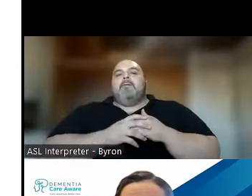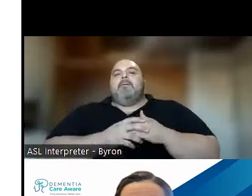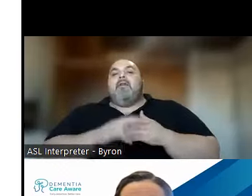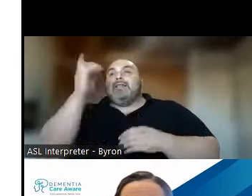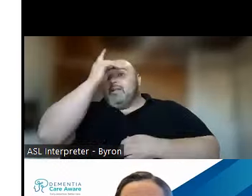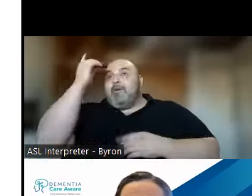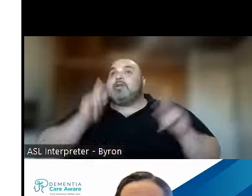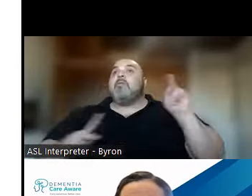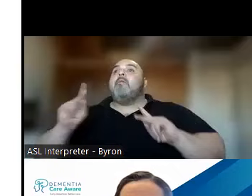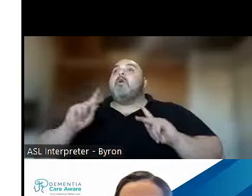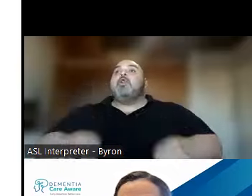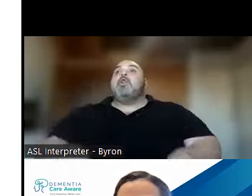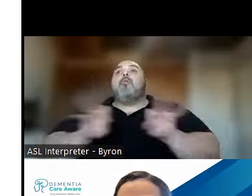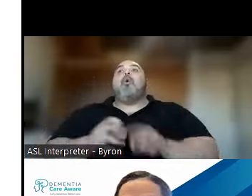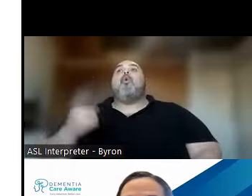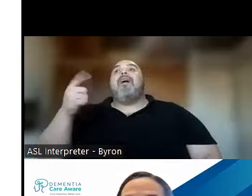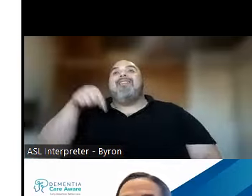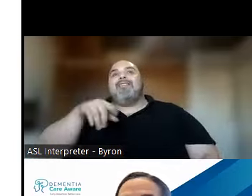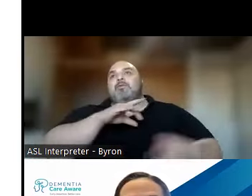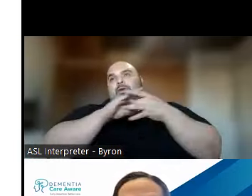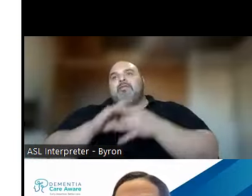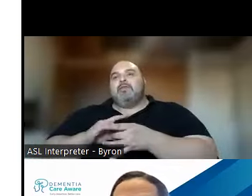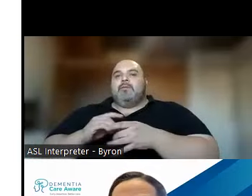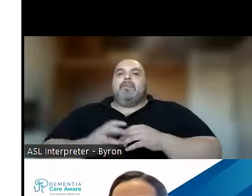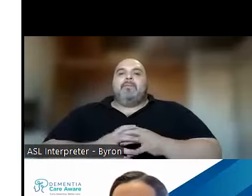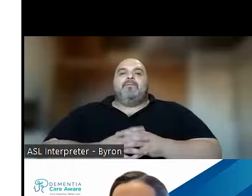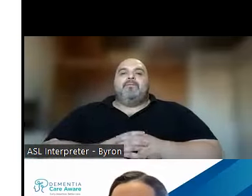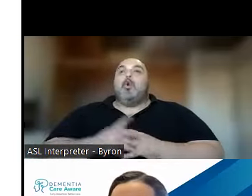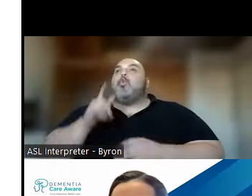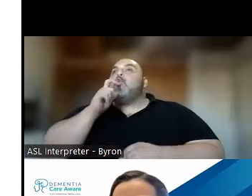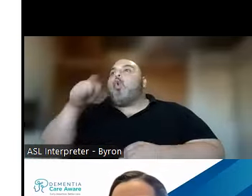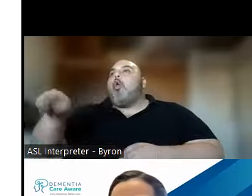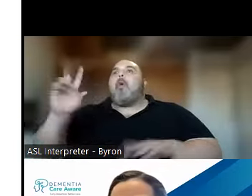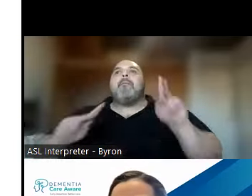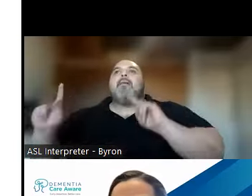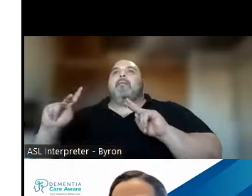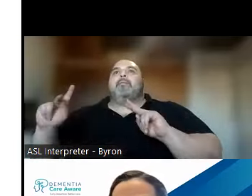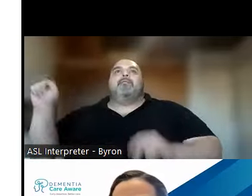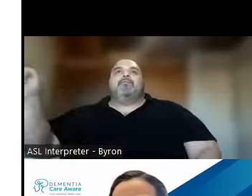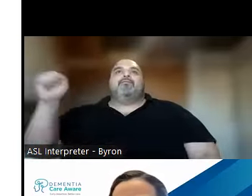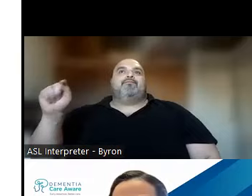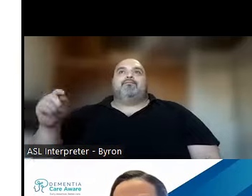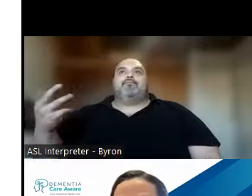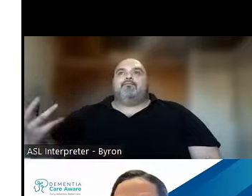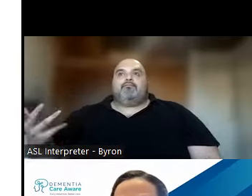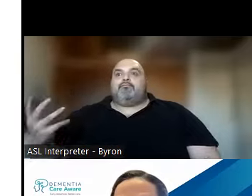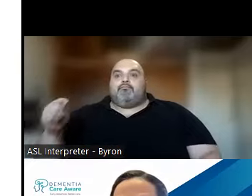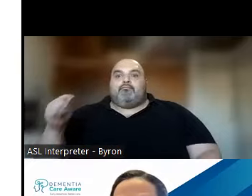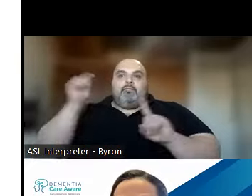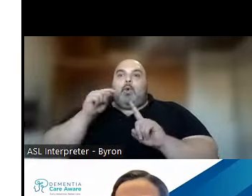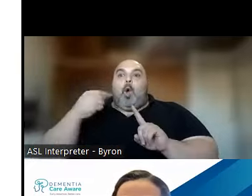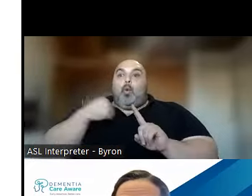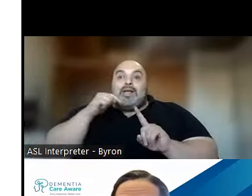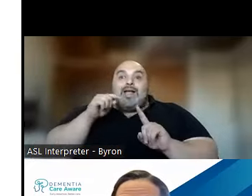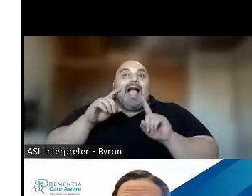population is a key one that this would be relevant to. But who are those folks? I think that, again, that it keeps coming back to the issue, are we identifying